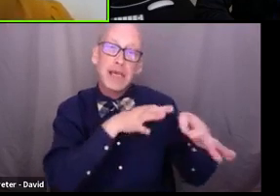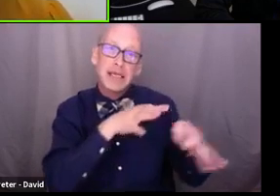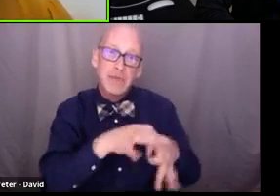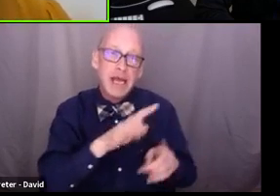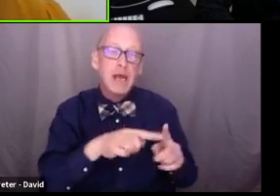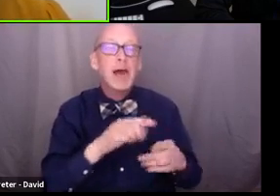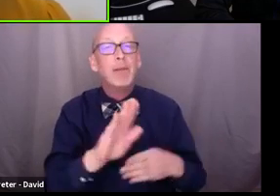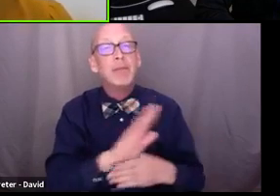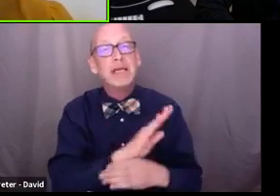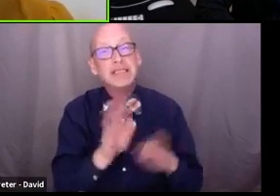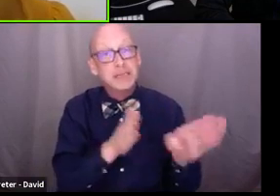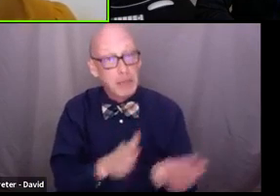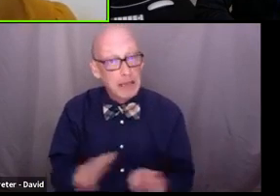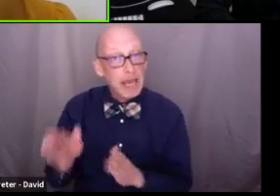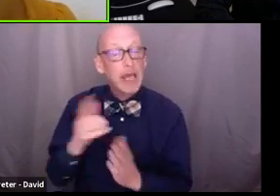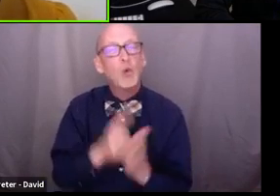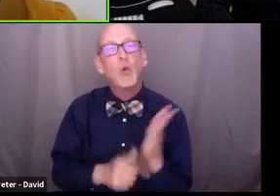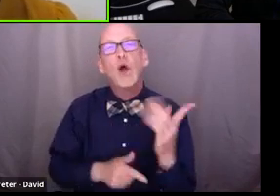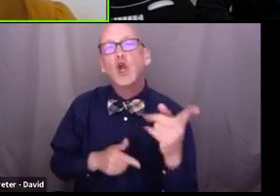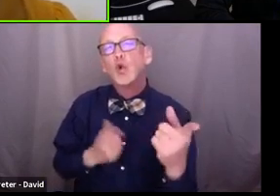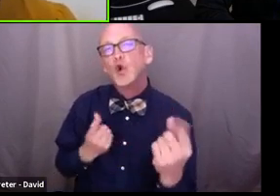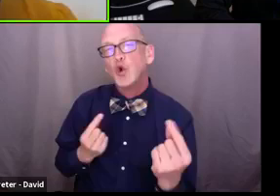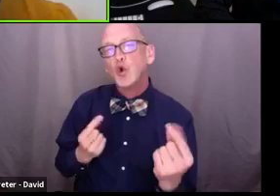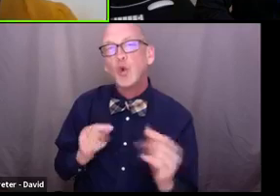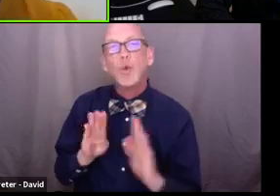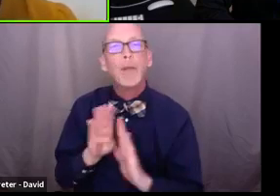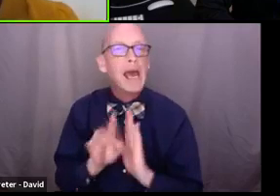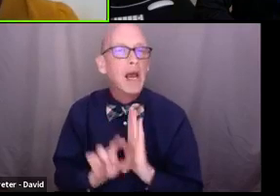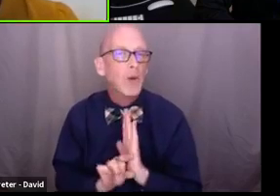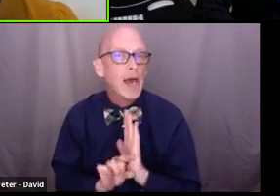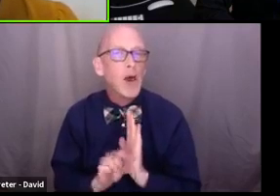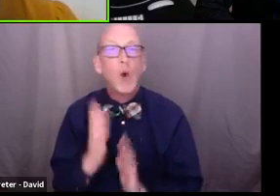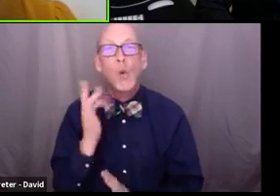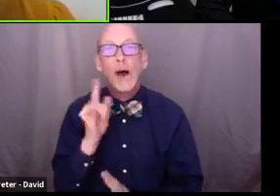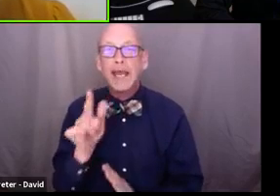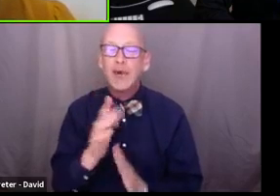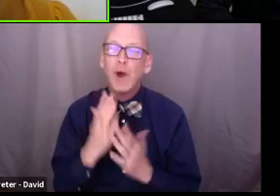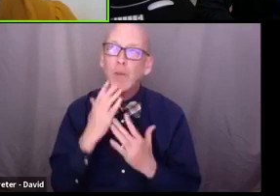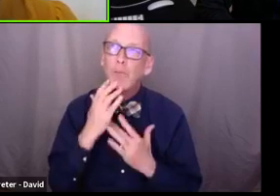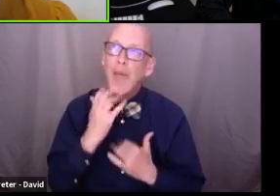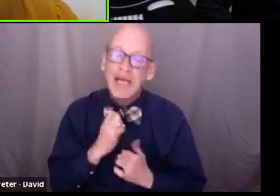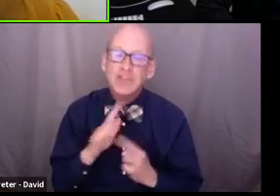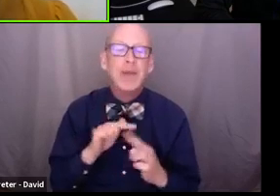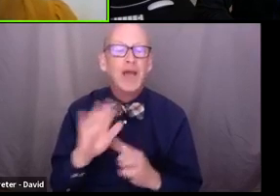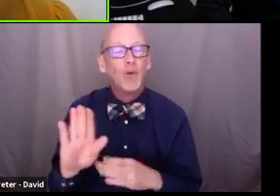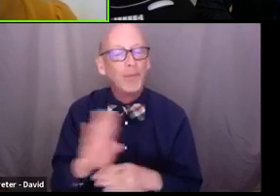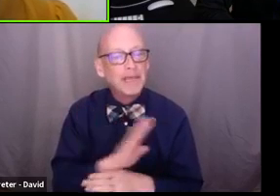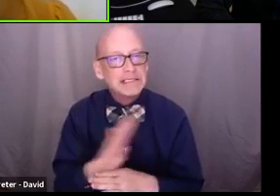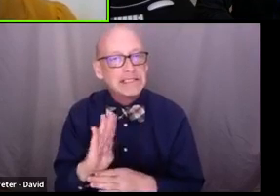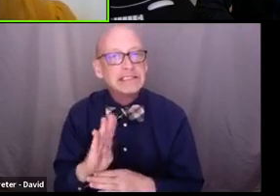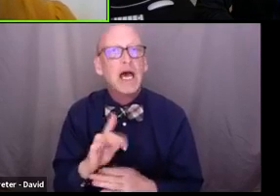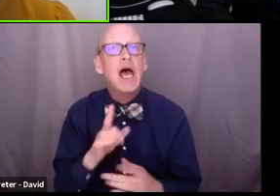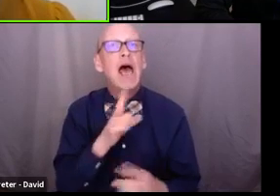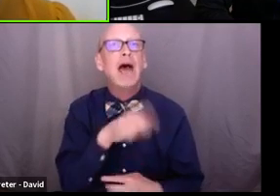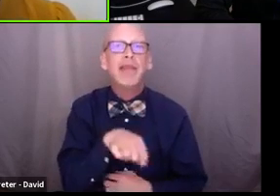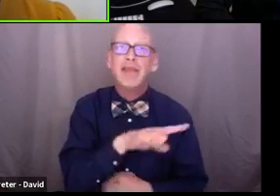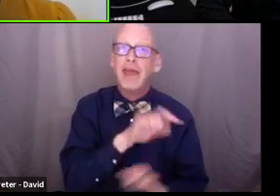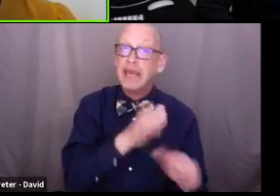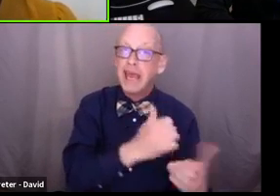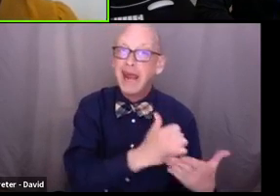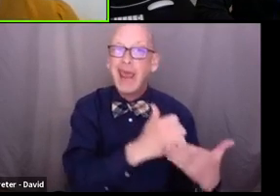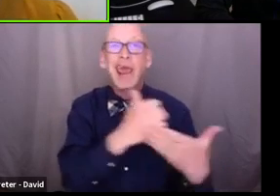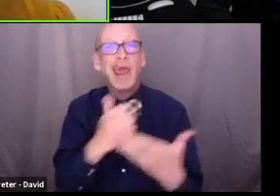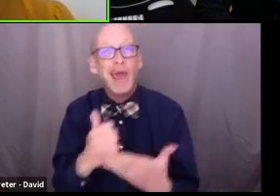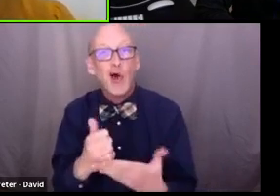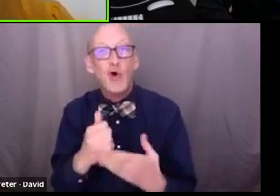plan, what you do, your background, why you're passionate about the business that you've started, and they can ultimately help you reach